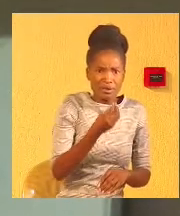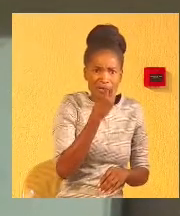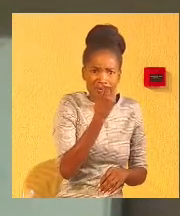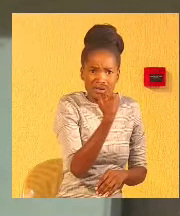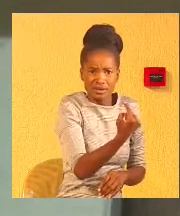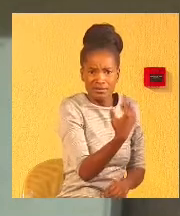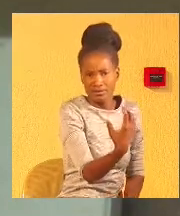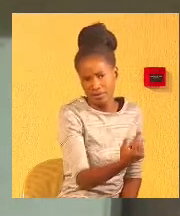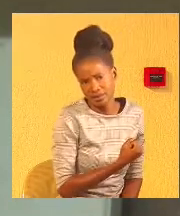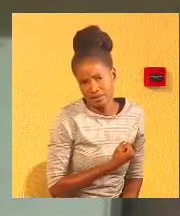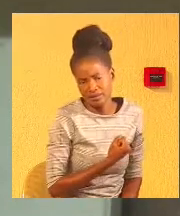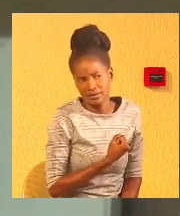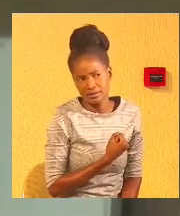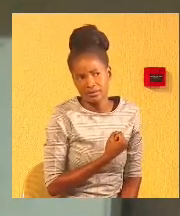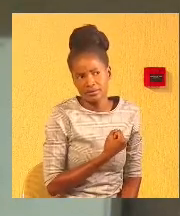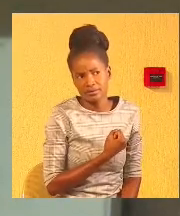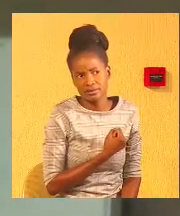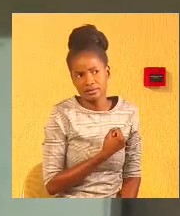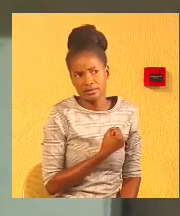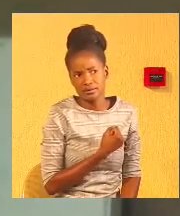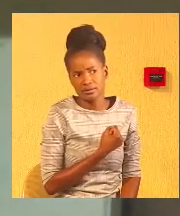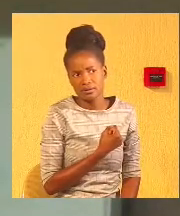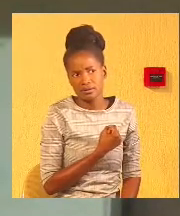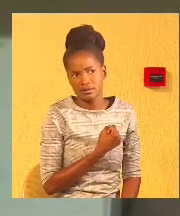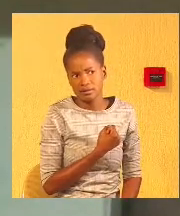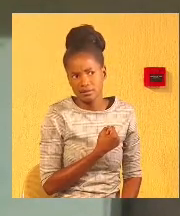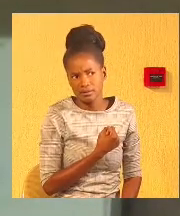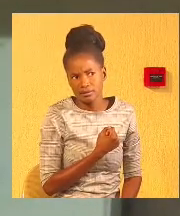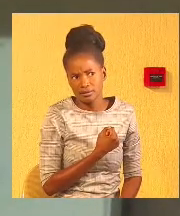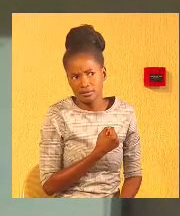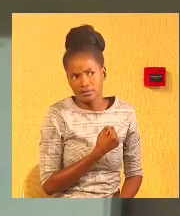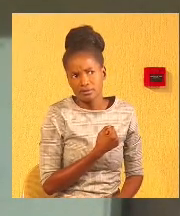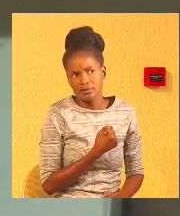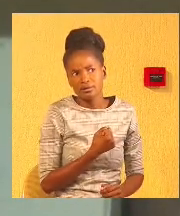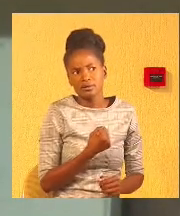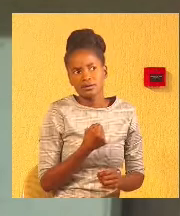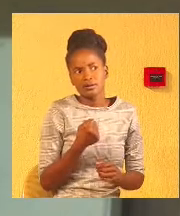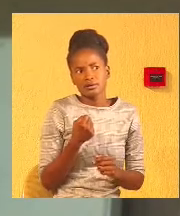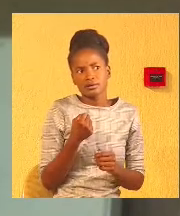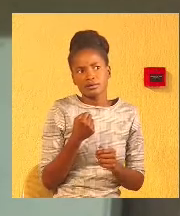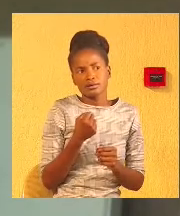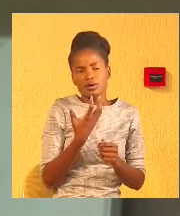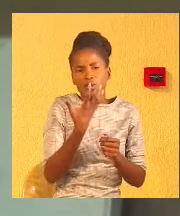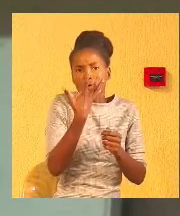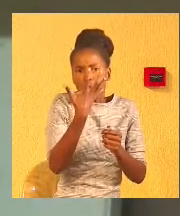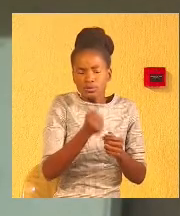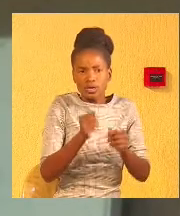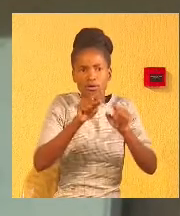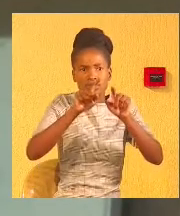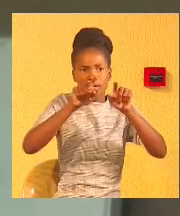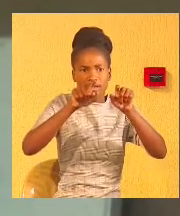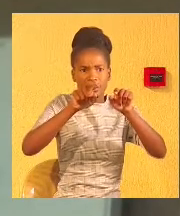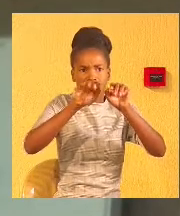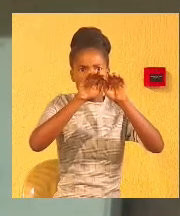people? Amid with our good policy that we have, do we have enough storage of food in our reserve,